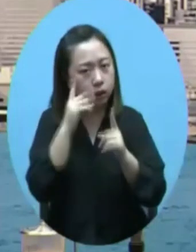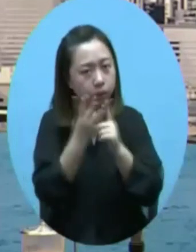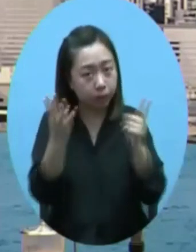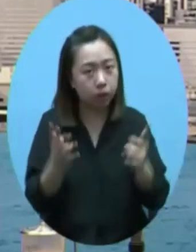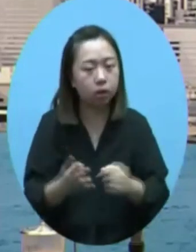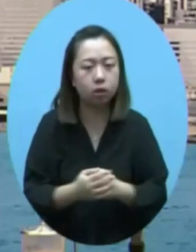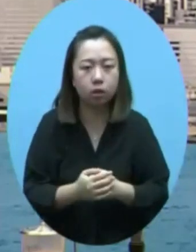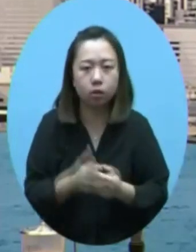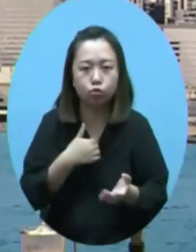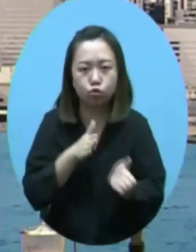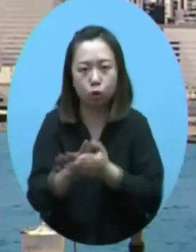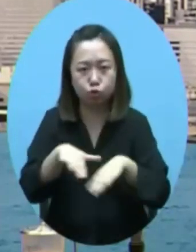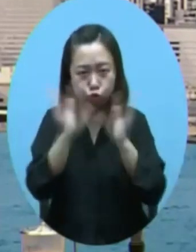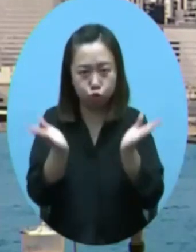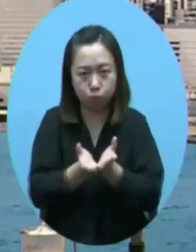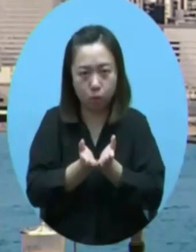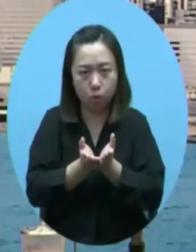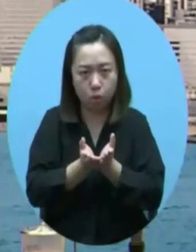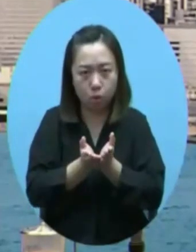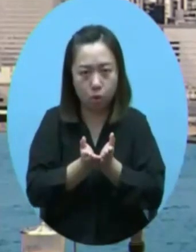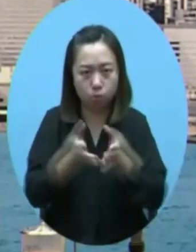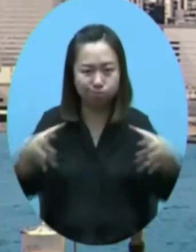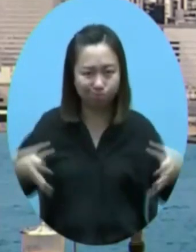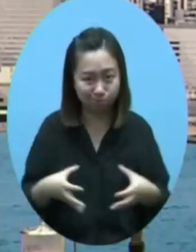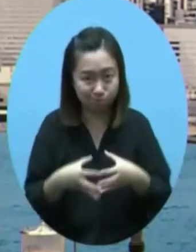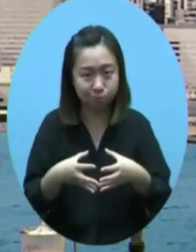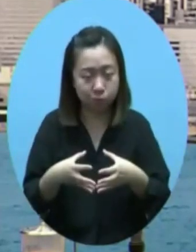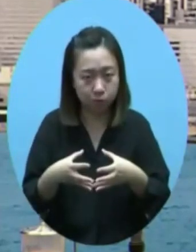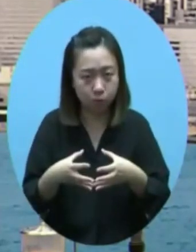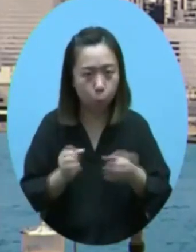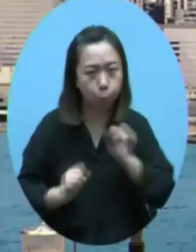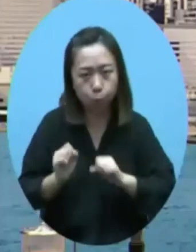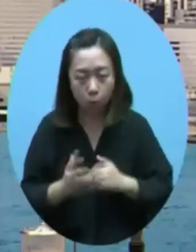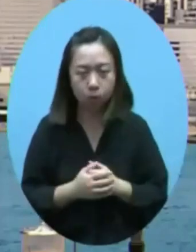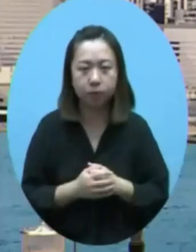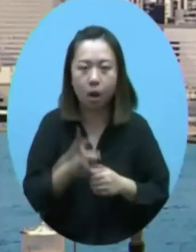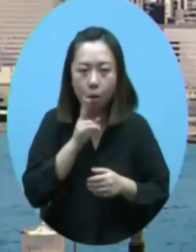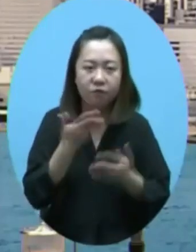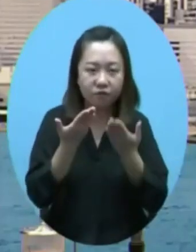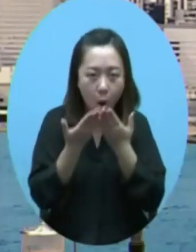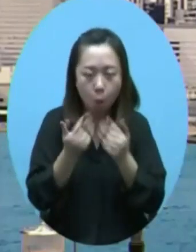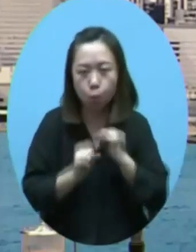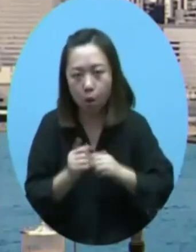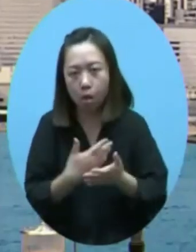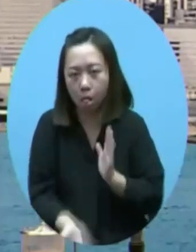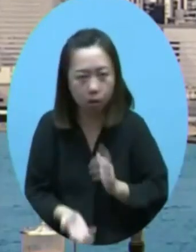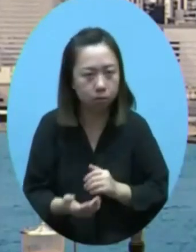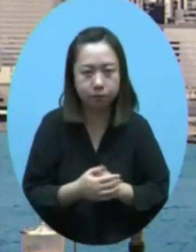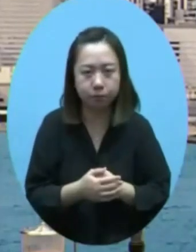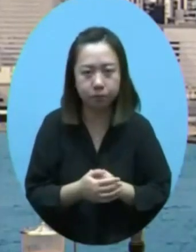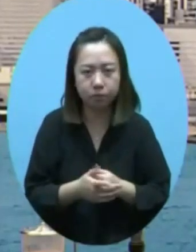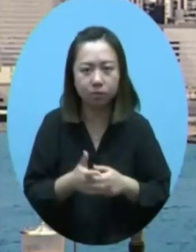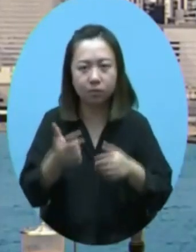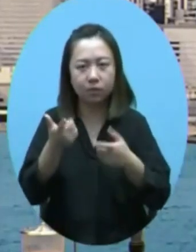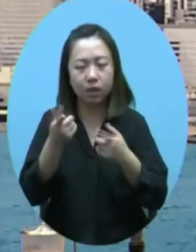for 14 days, and also they should cancel all the gatherings involving